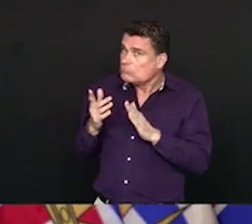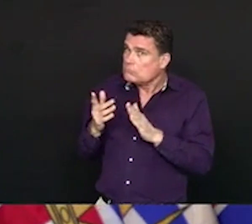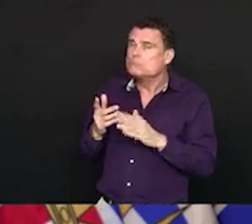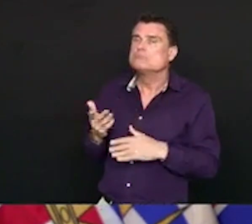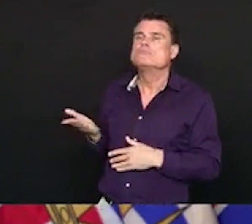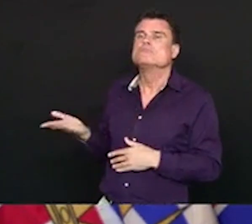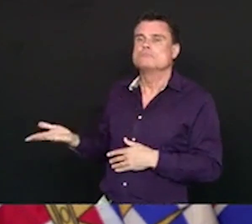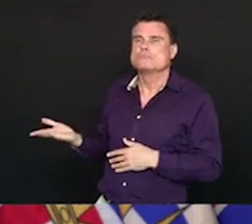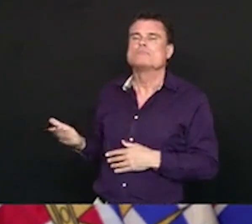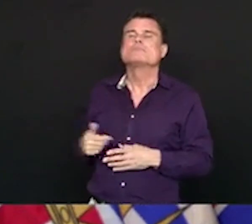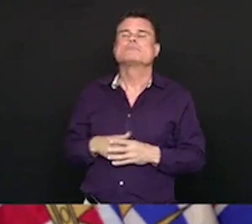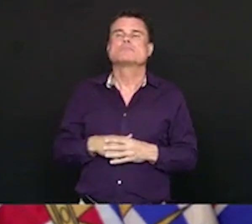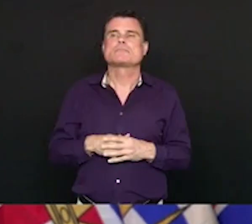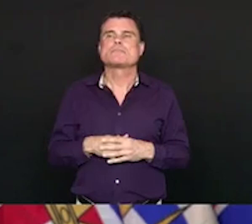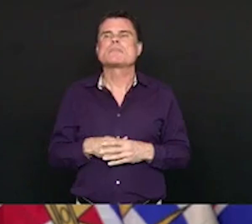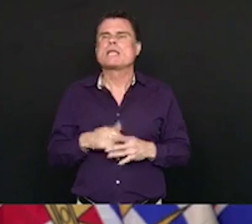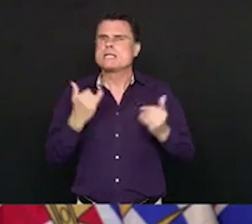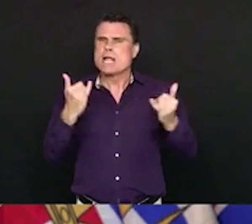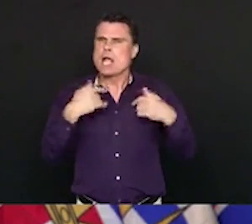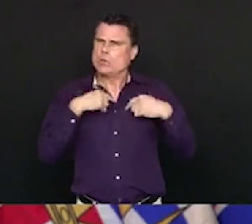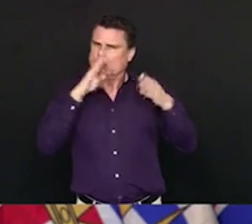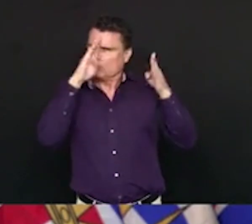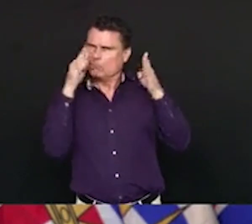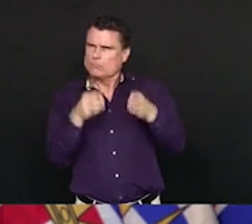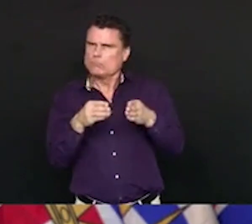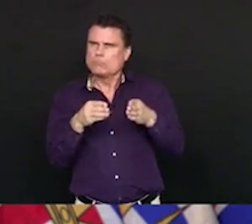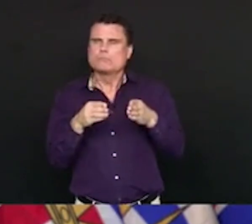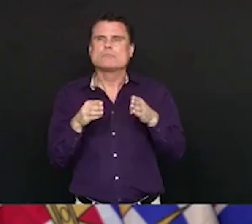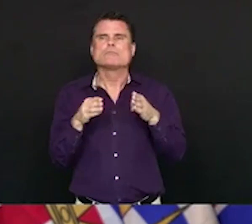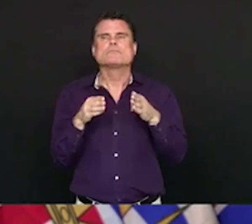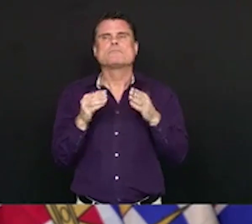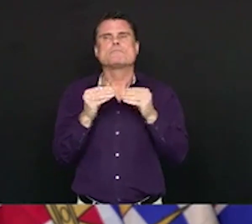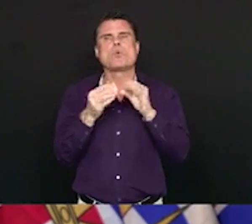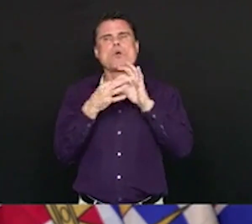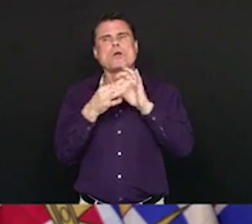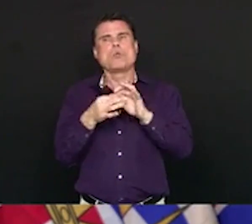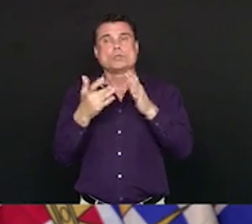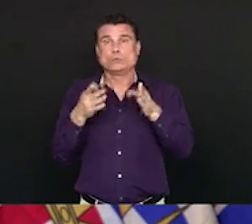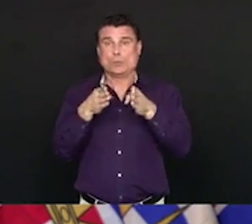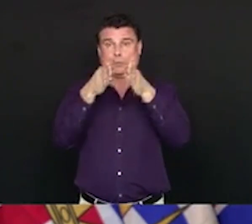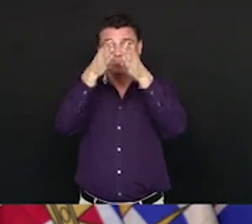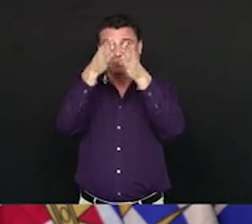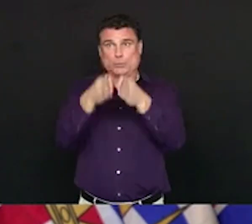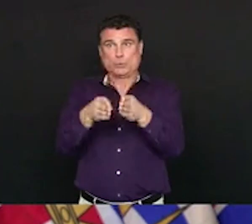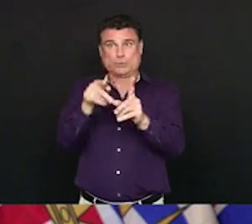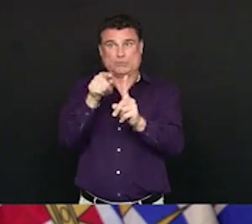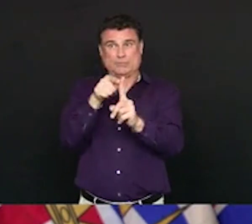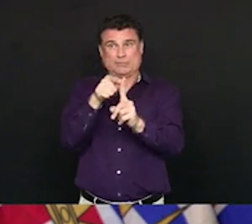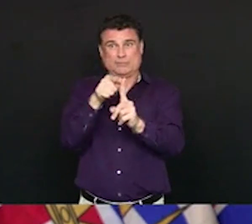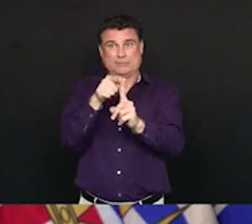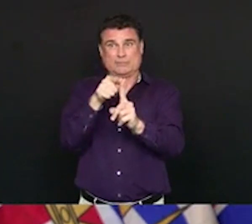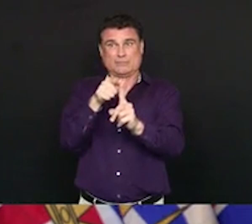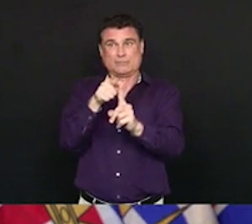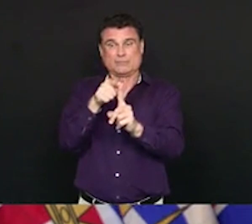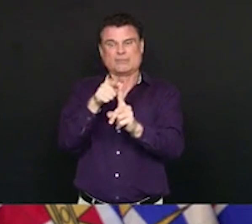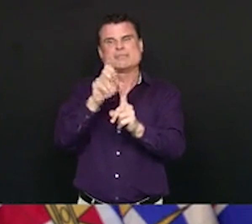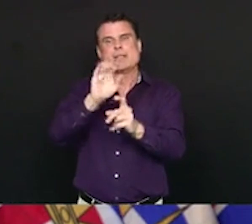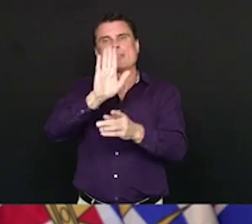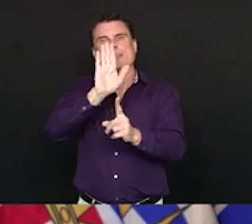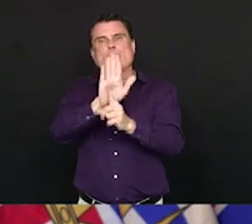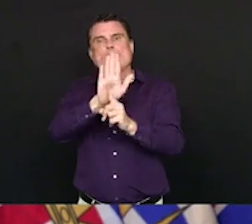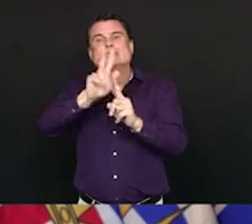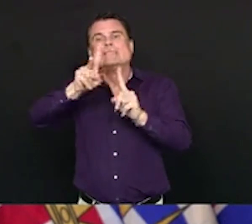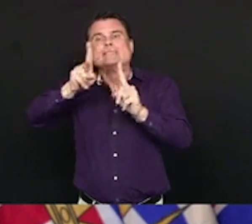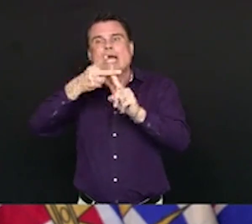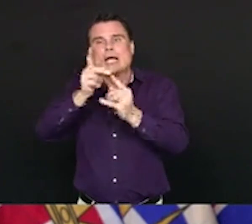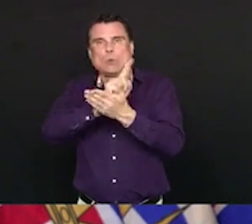week of illness. We've come to recognize, and this is not a surprise having lived through SARS a number of years ago, but